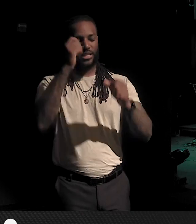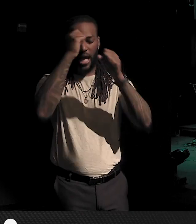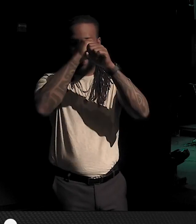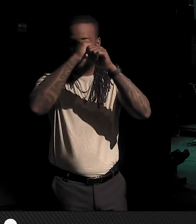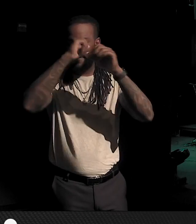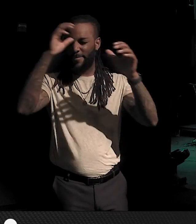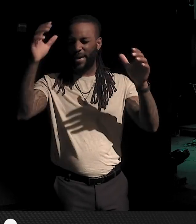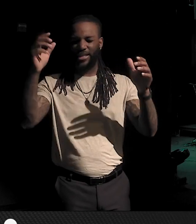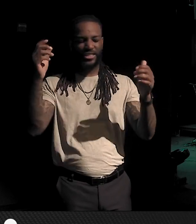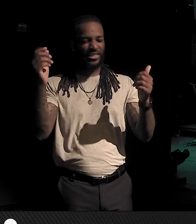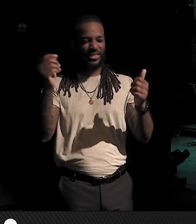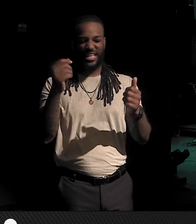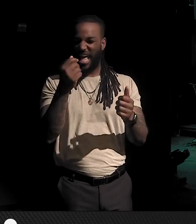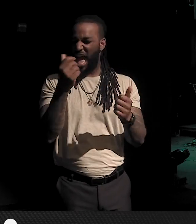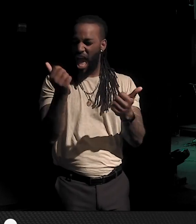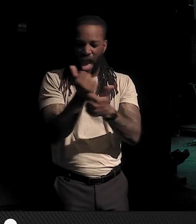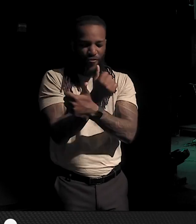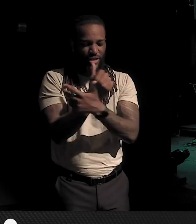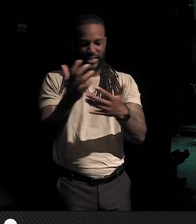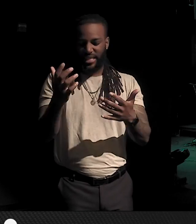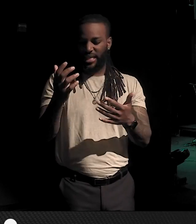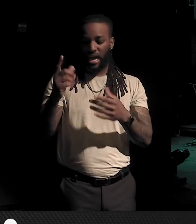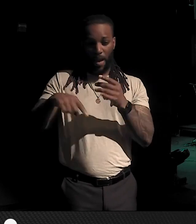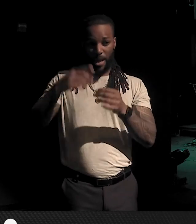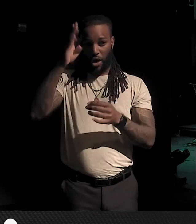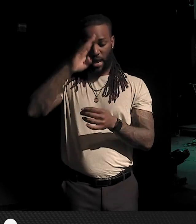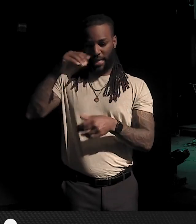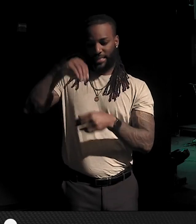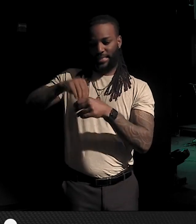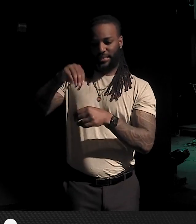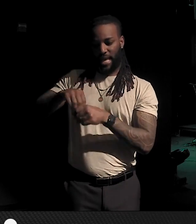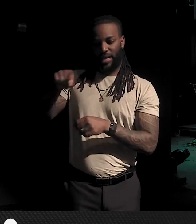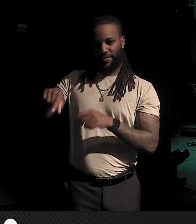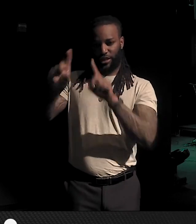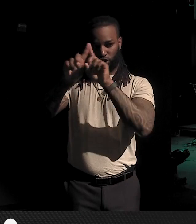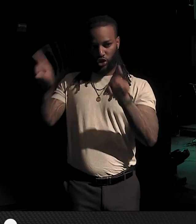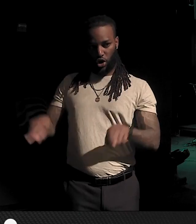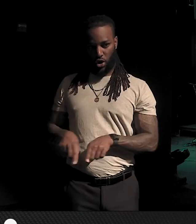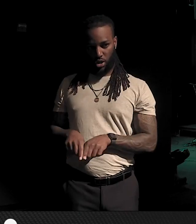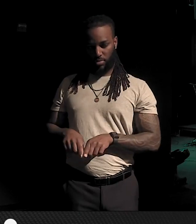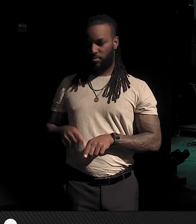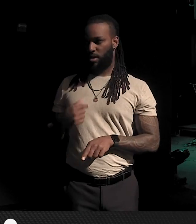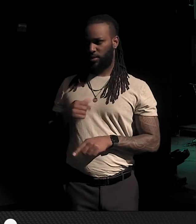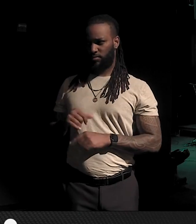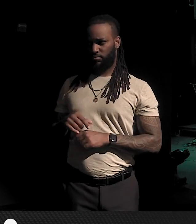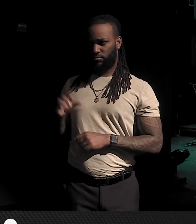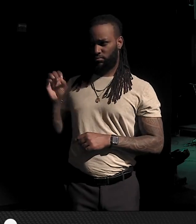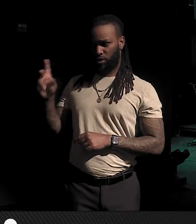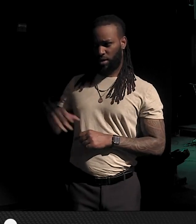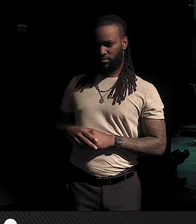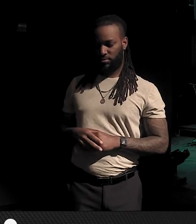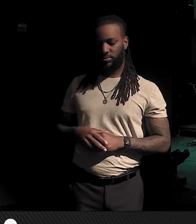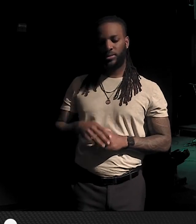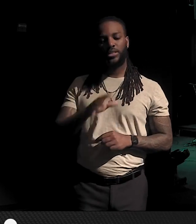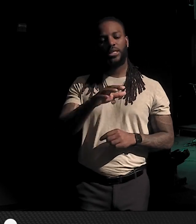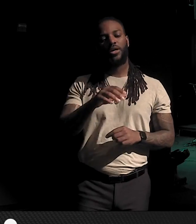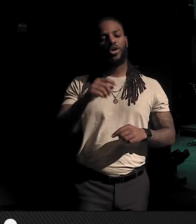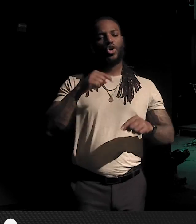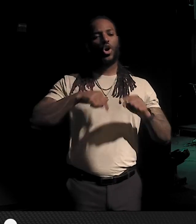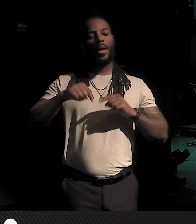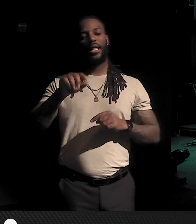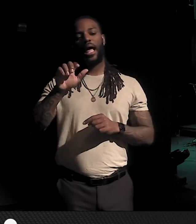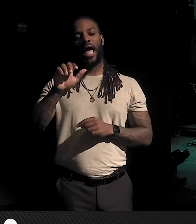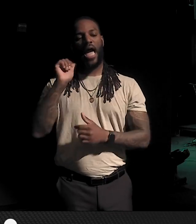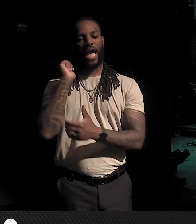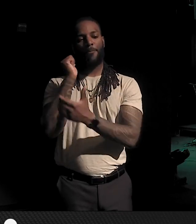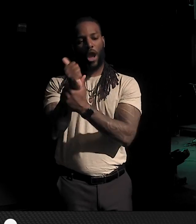there is ever to know about God lives inside this circle. And I was like, okay. And he said, go back to like Abraham.